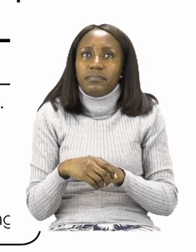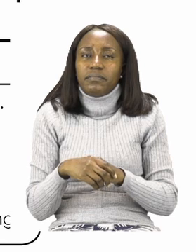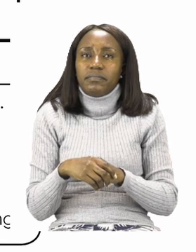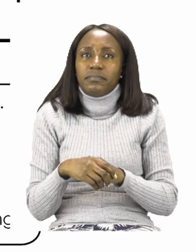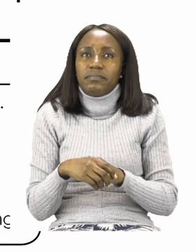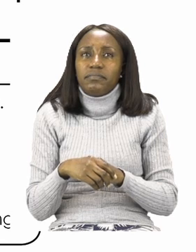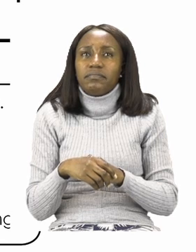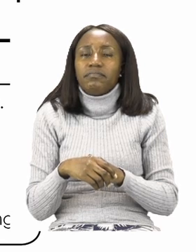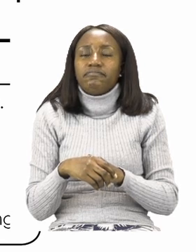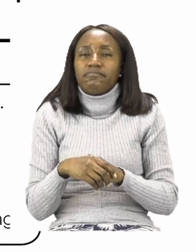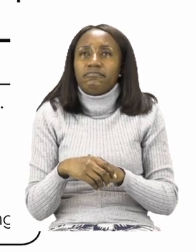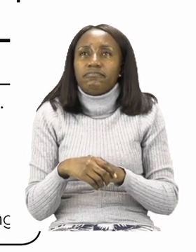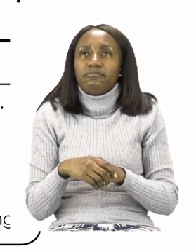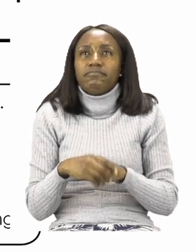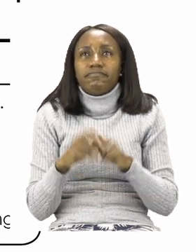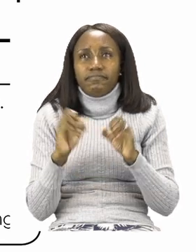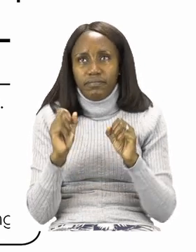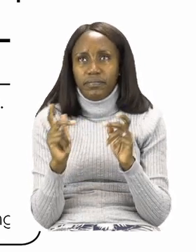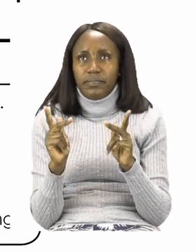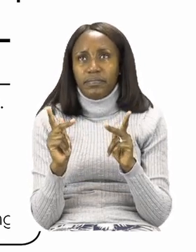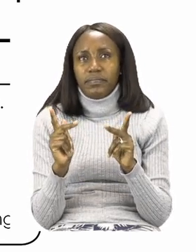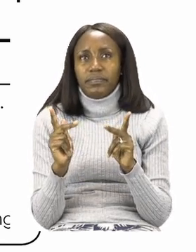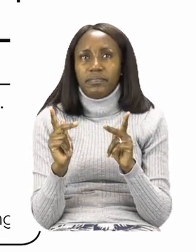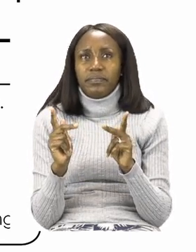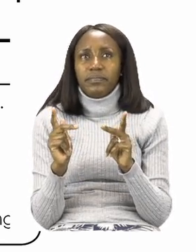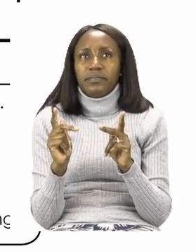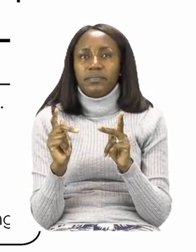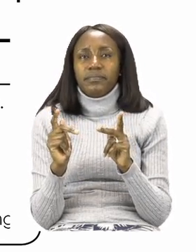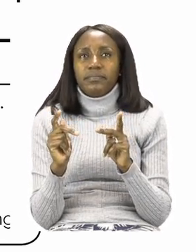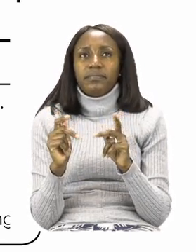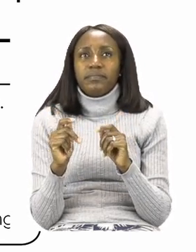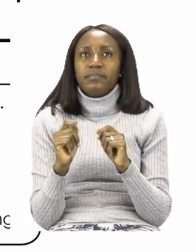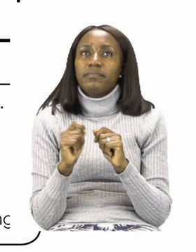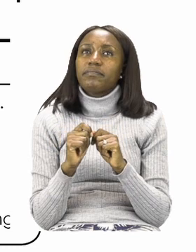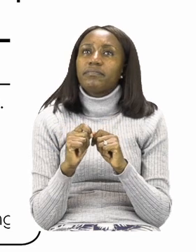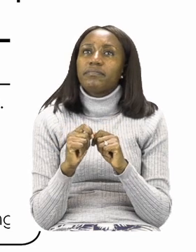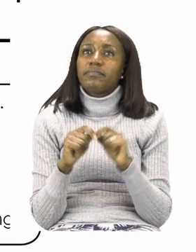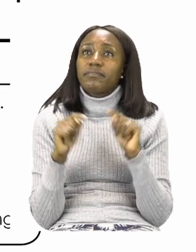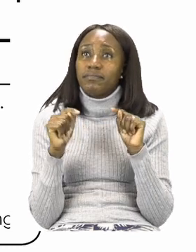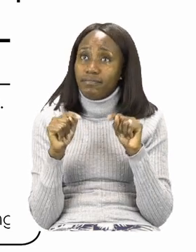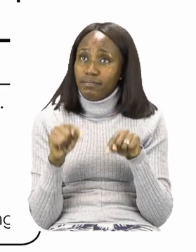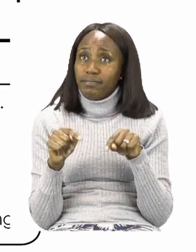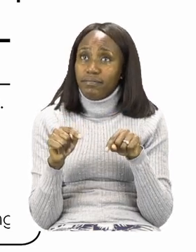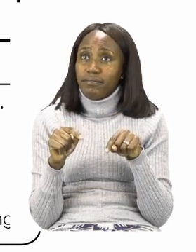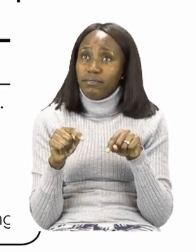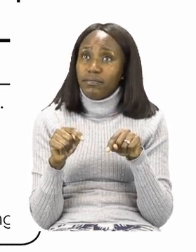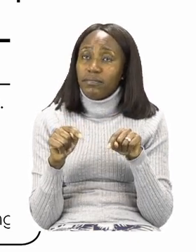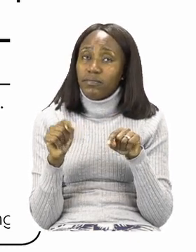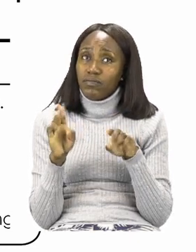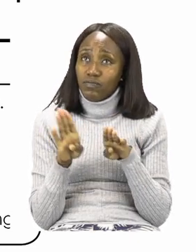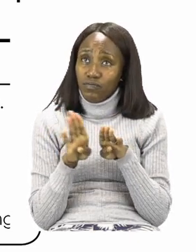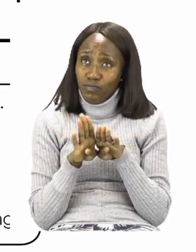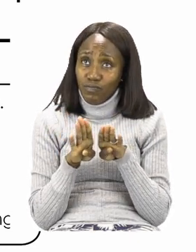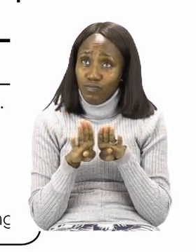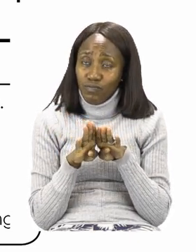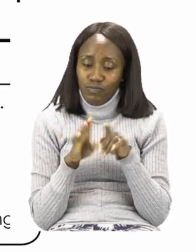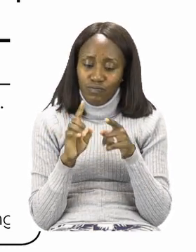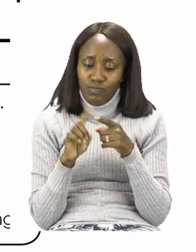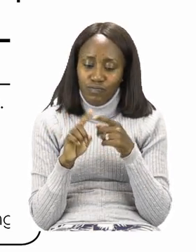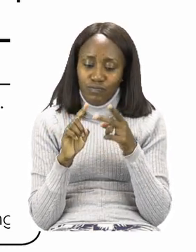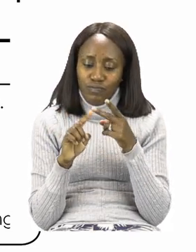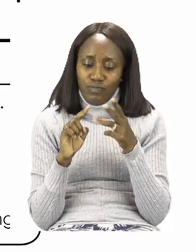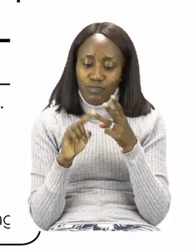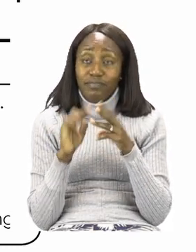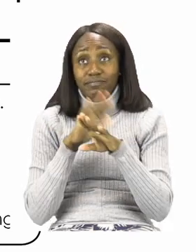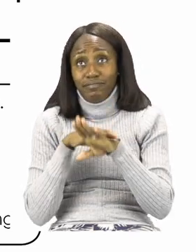thing. Okay, right. I am going to do the first 3